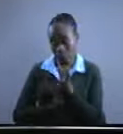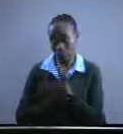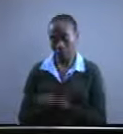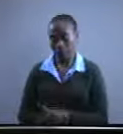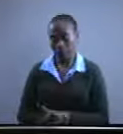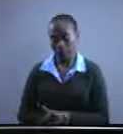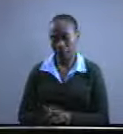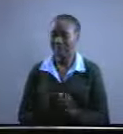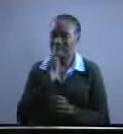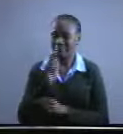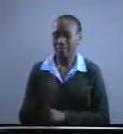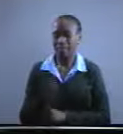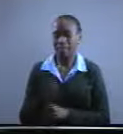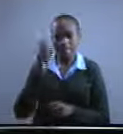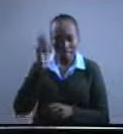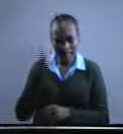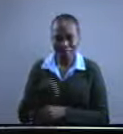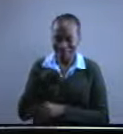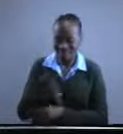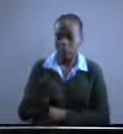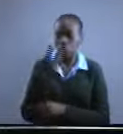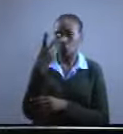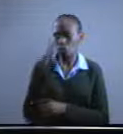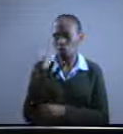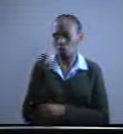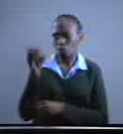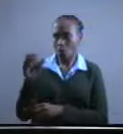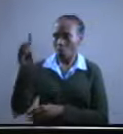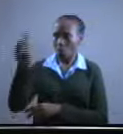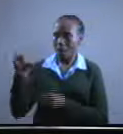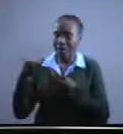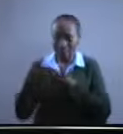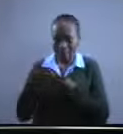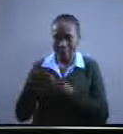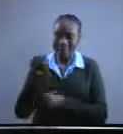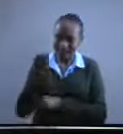there must be at least 201 members in the House.